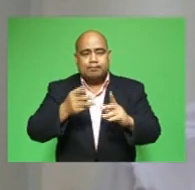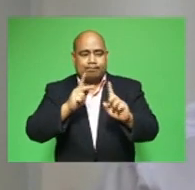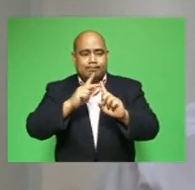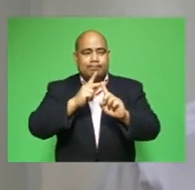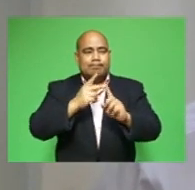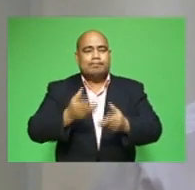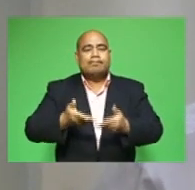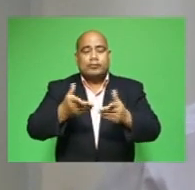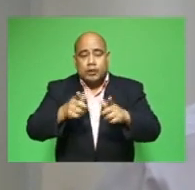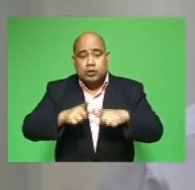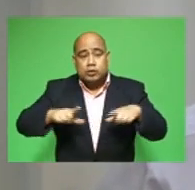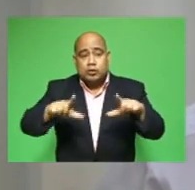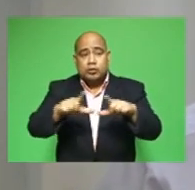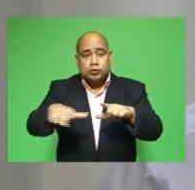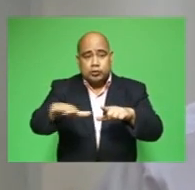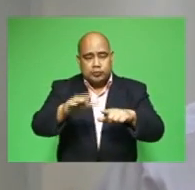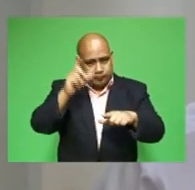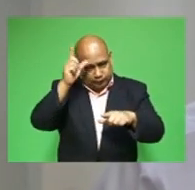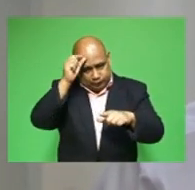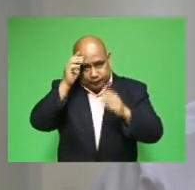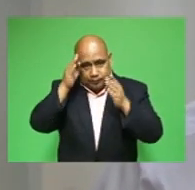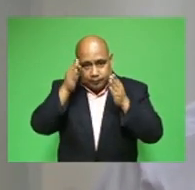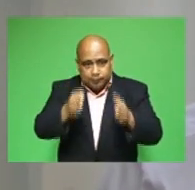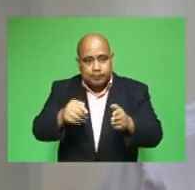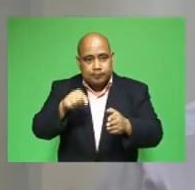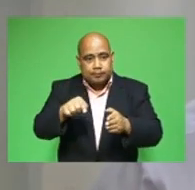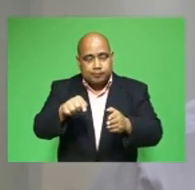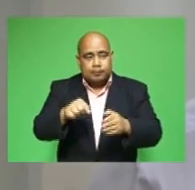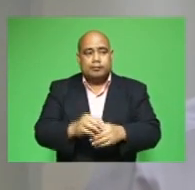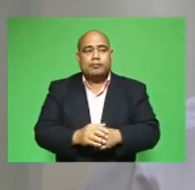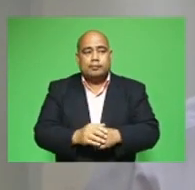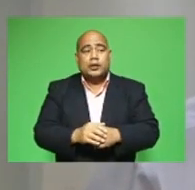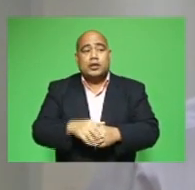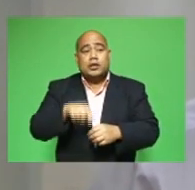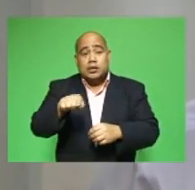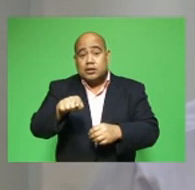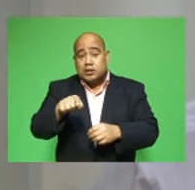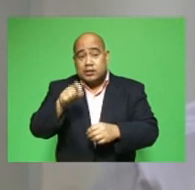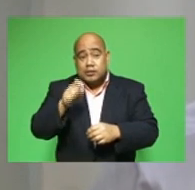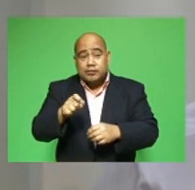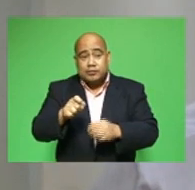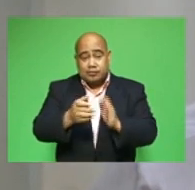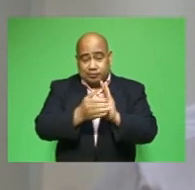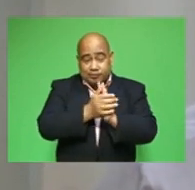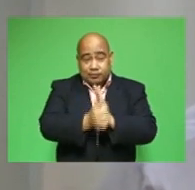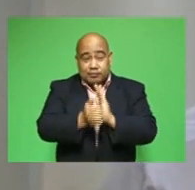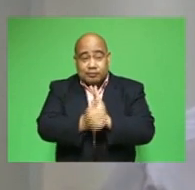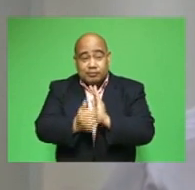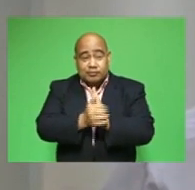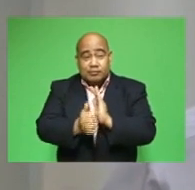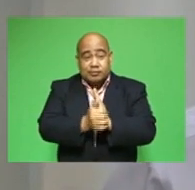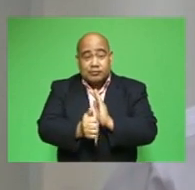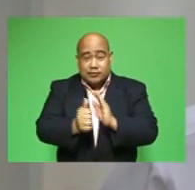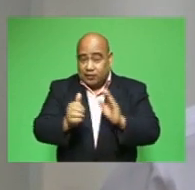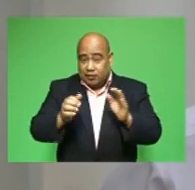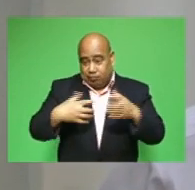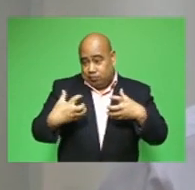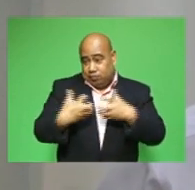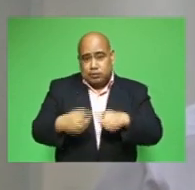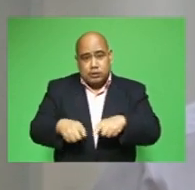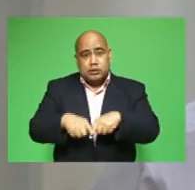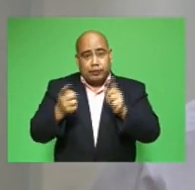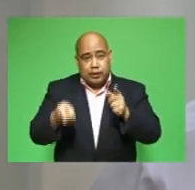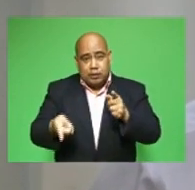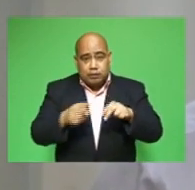locals. And in the event that you're not able to find the right skill sets, those competencies